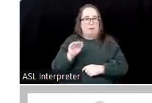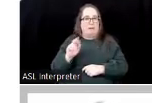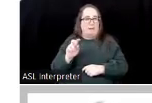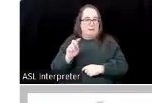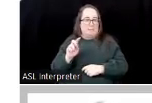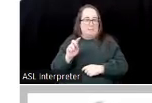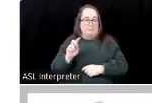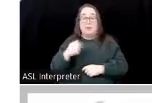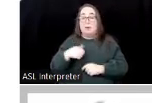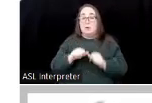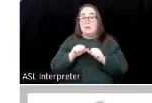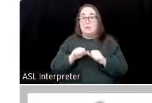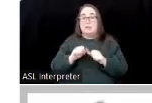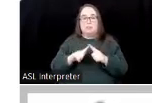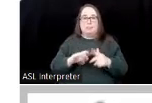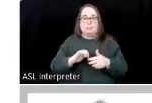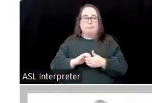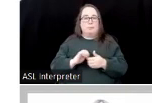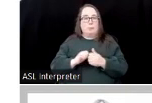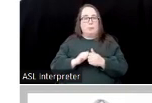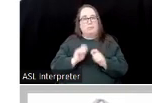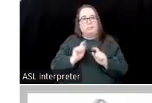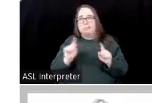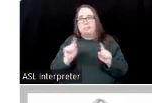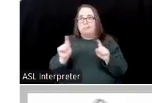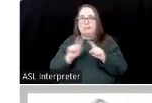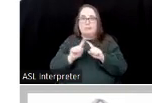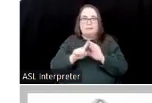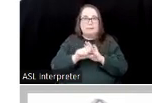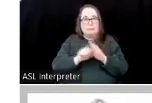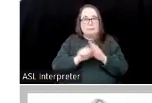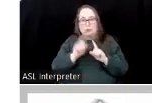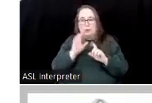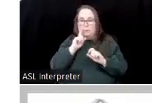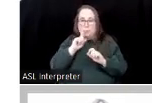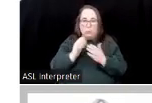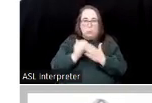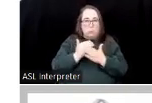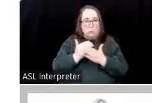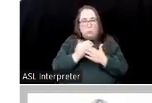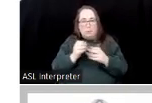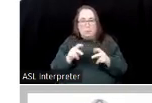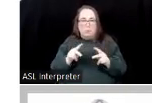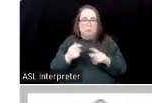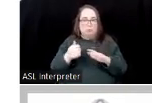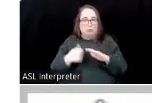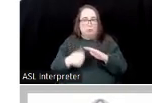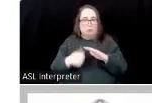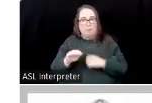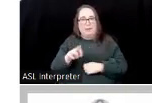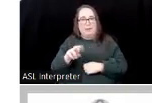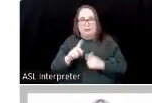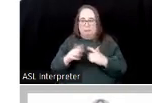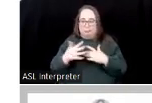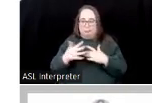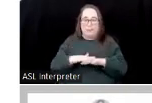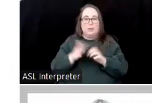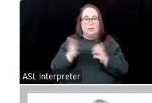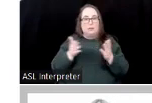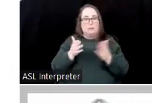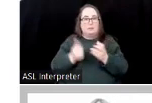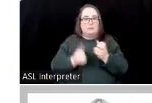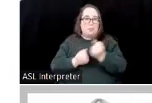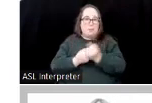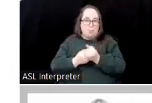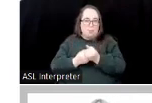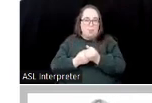We are continuing to partner with states to find pathways under the Medicaid program to integrate services and supports